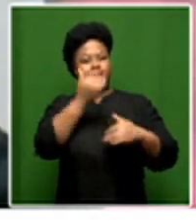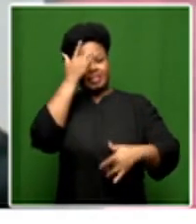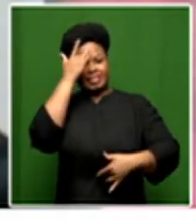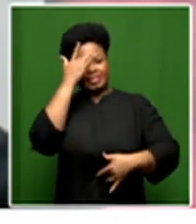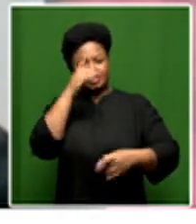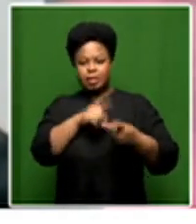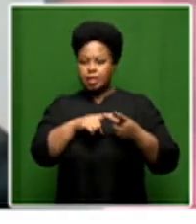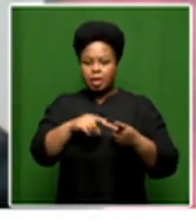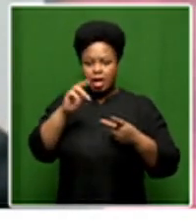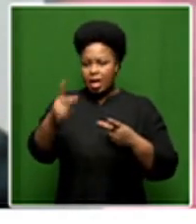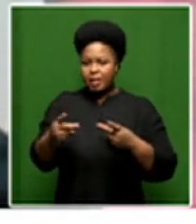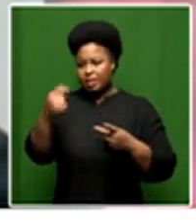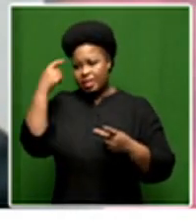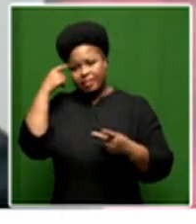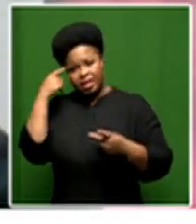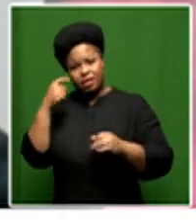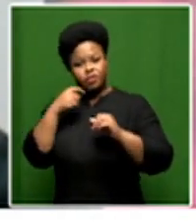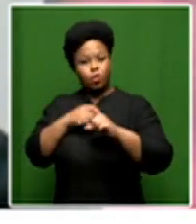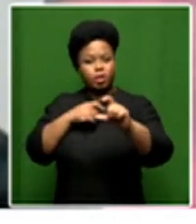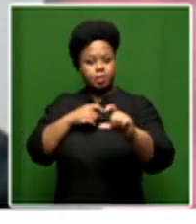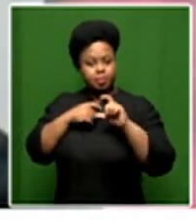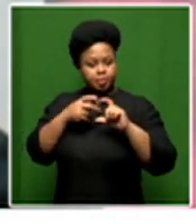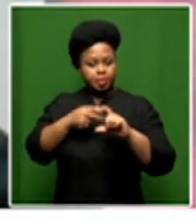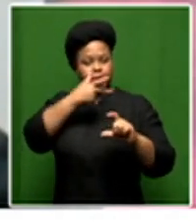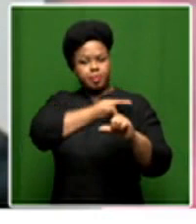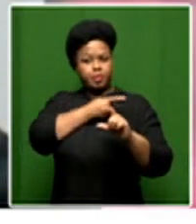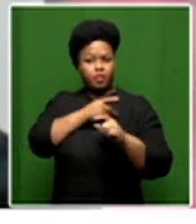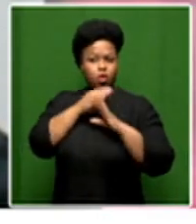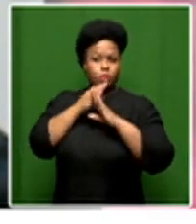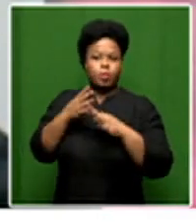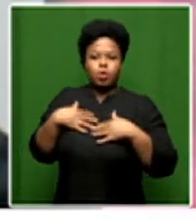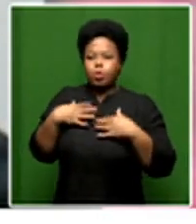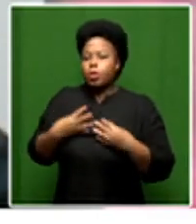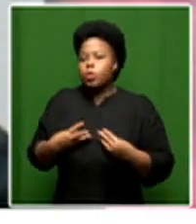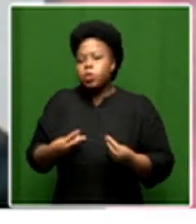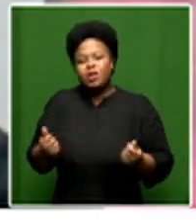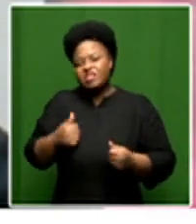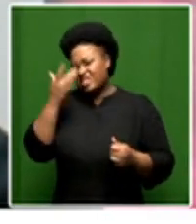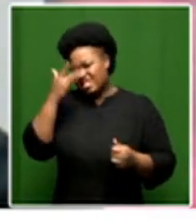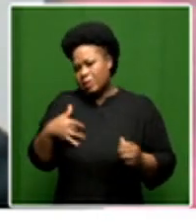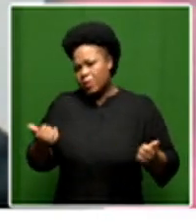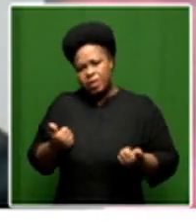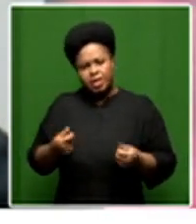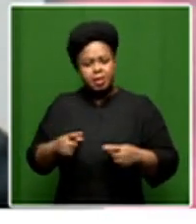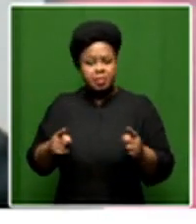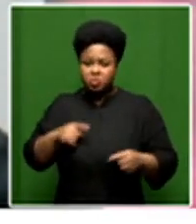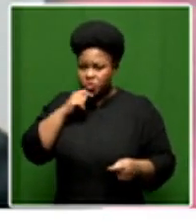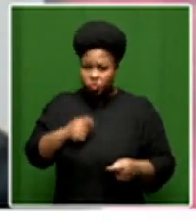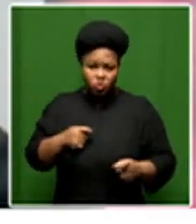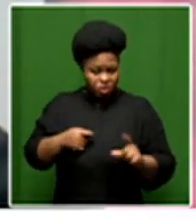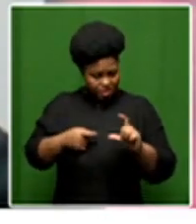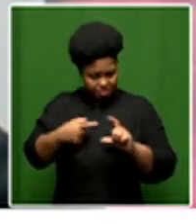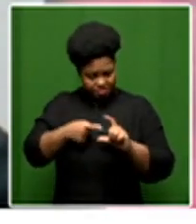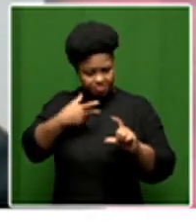meant for curing. Yet the vaccine is about preparing and making strong your soldiers to be able to fight against any form of a